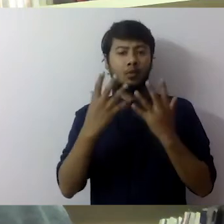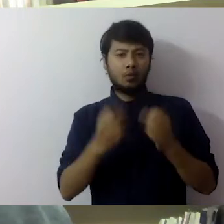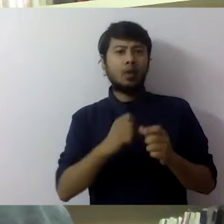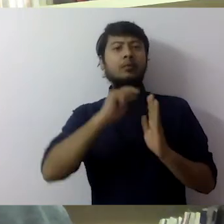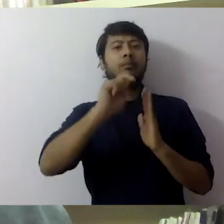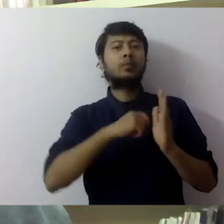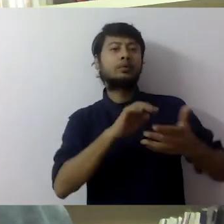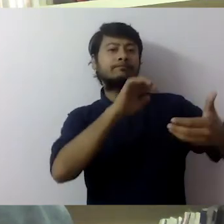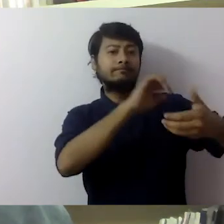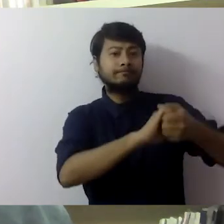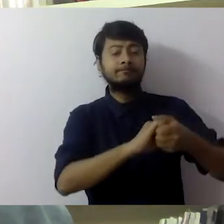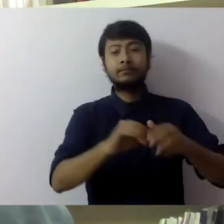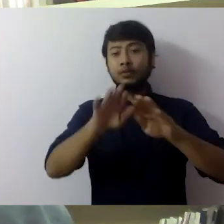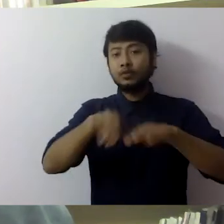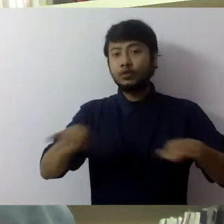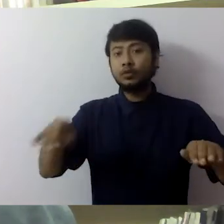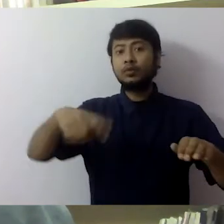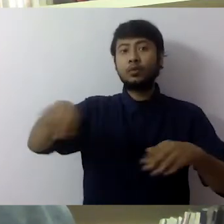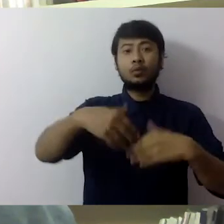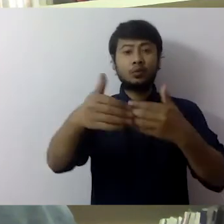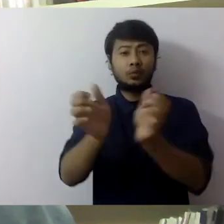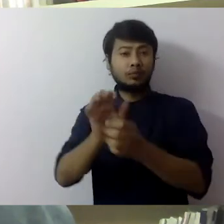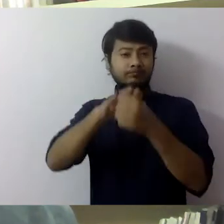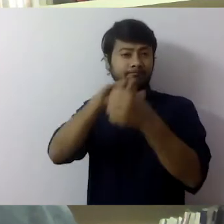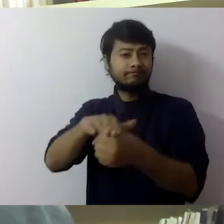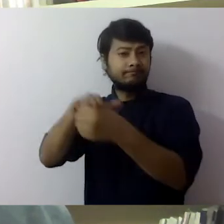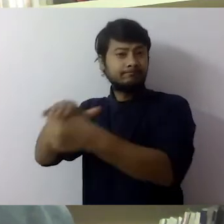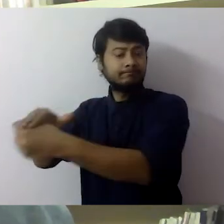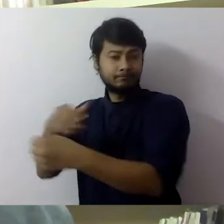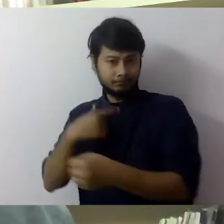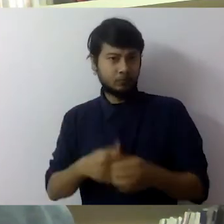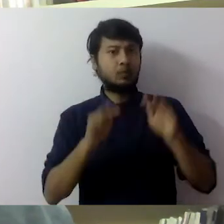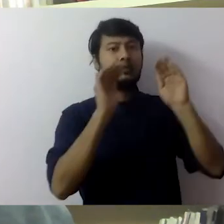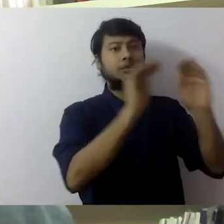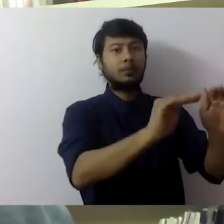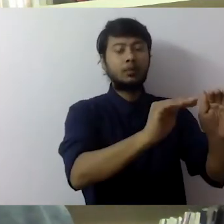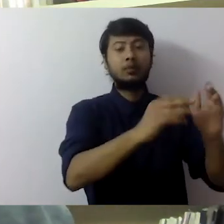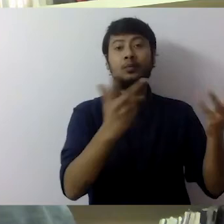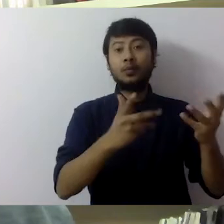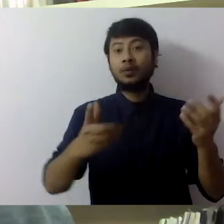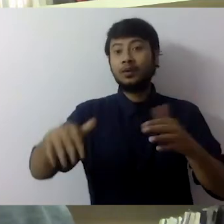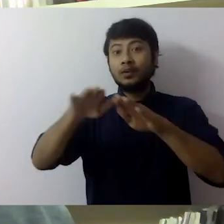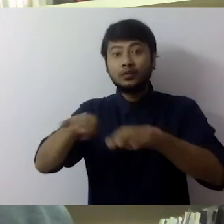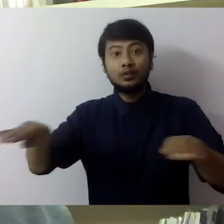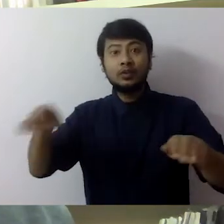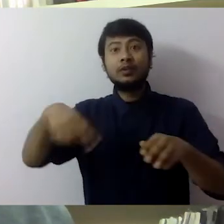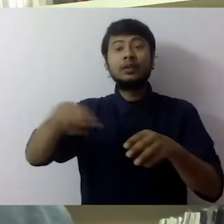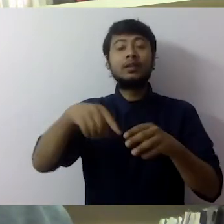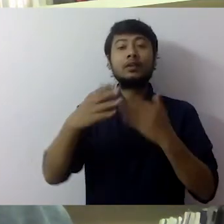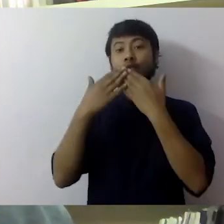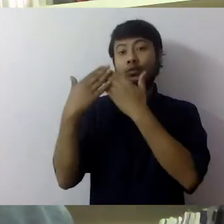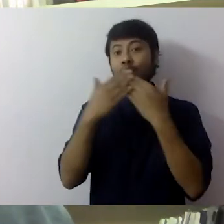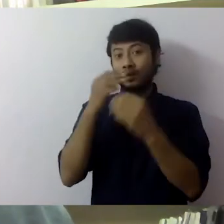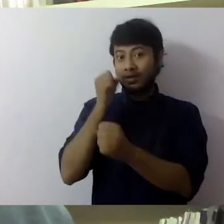of children from disadvantaged communities. For example, we hope to be able to jointly organize curated visits for children